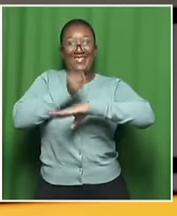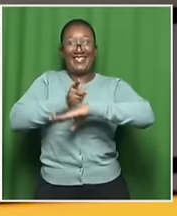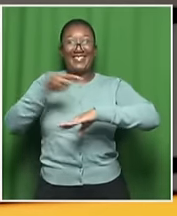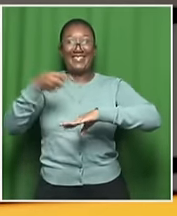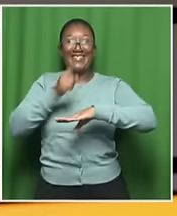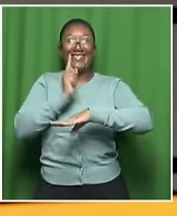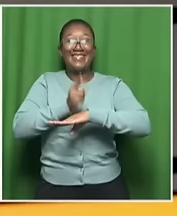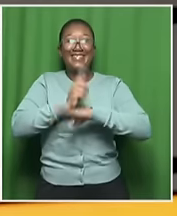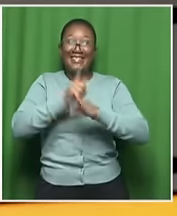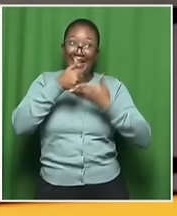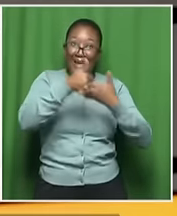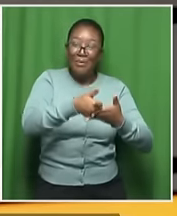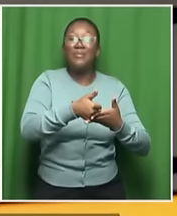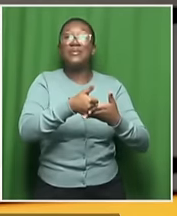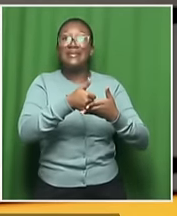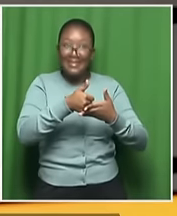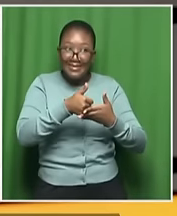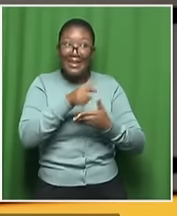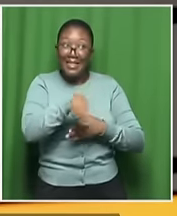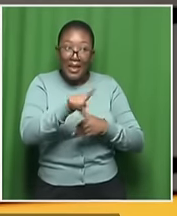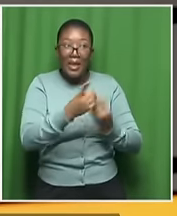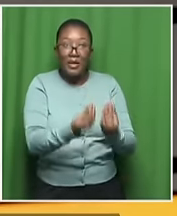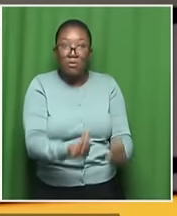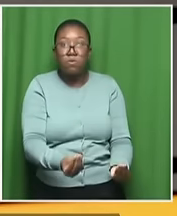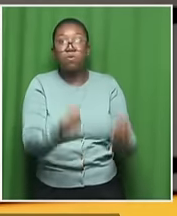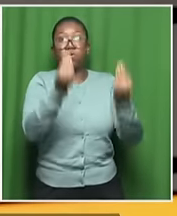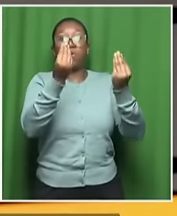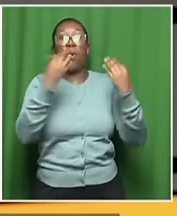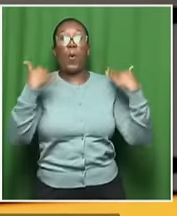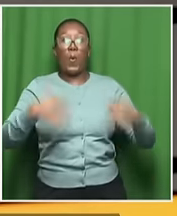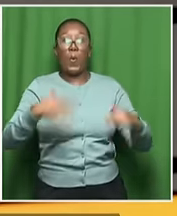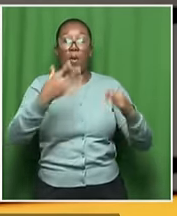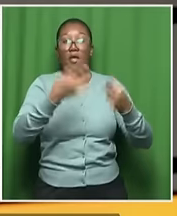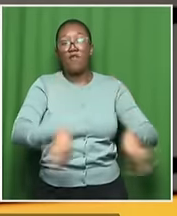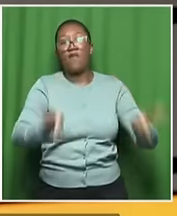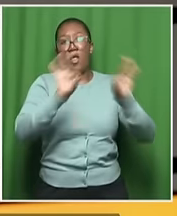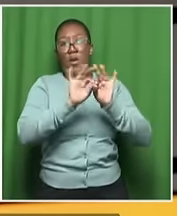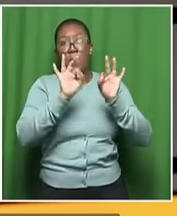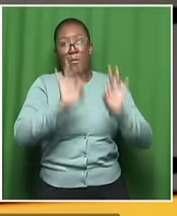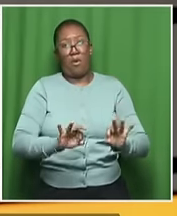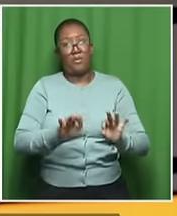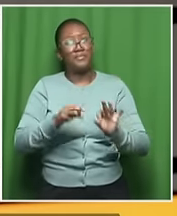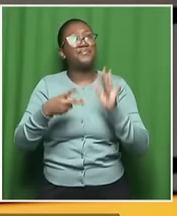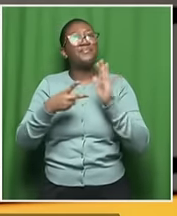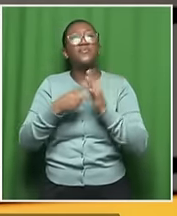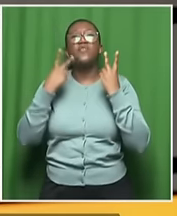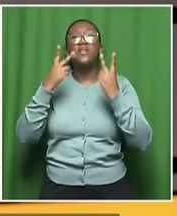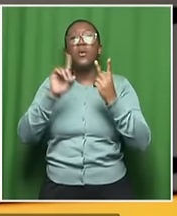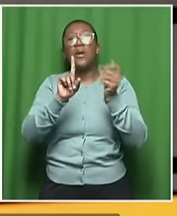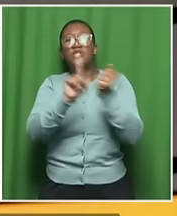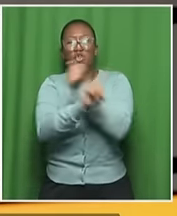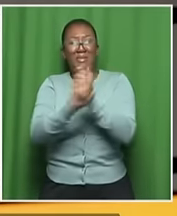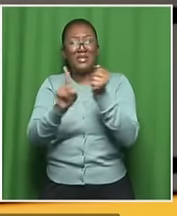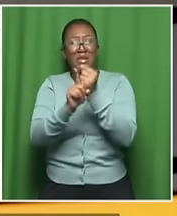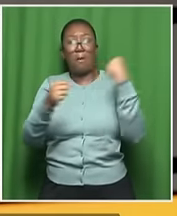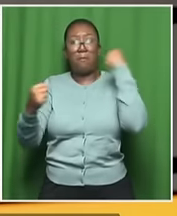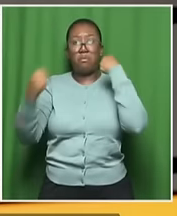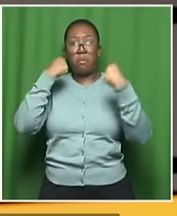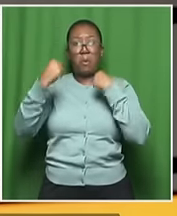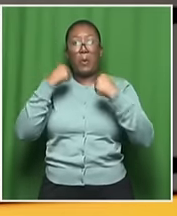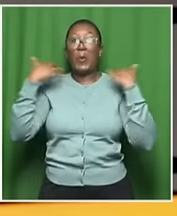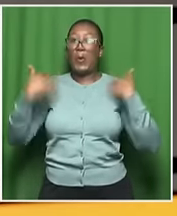we create those values. For instance, if we take domestic violence in South Africa, it's a huge